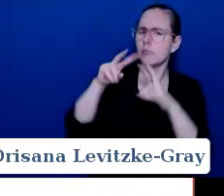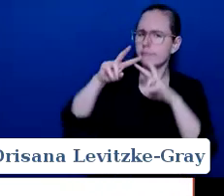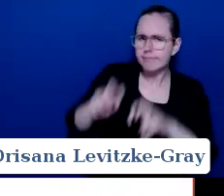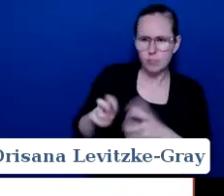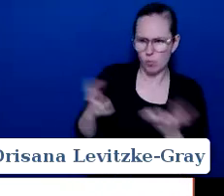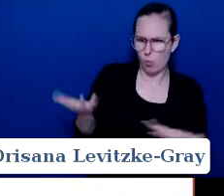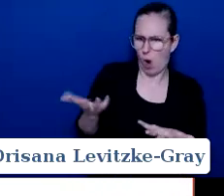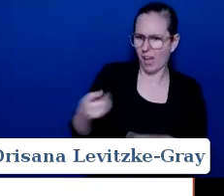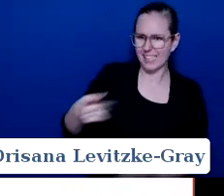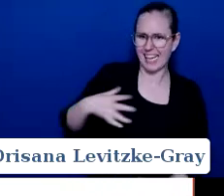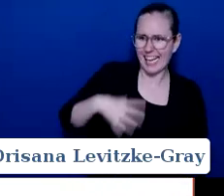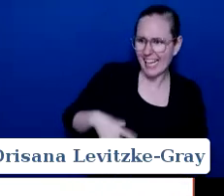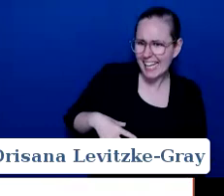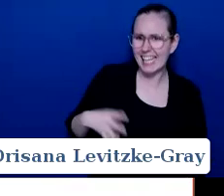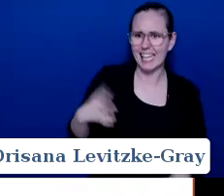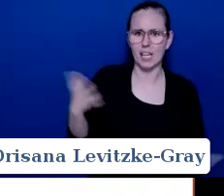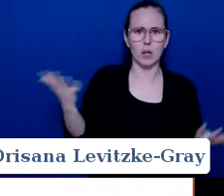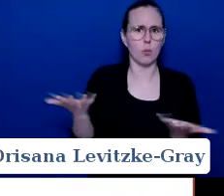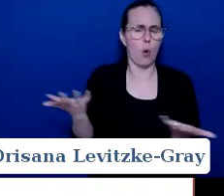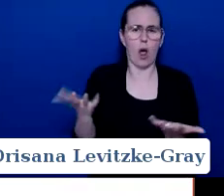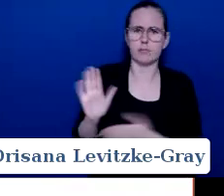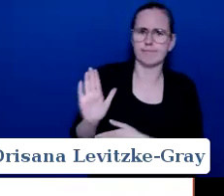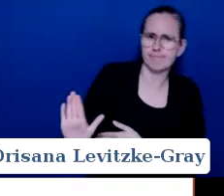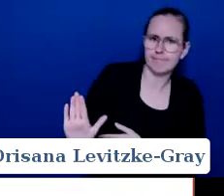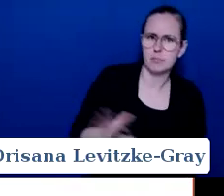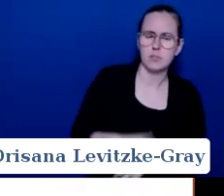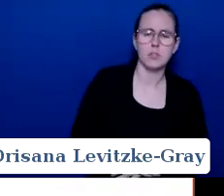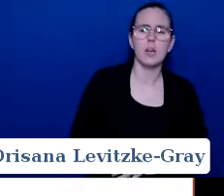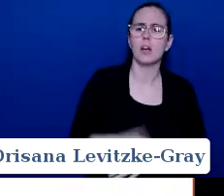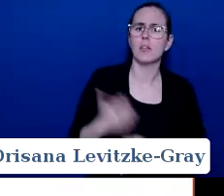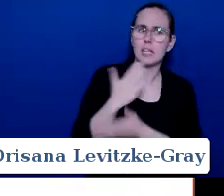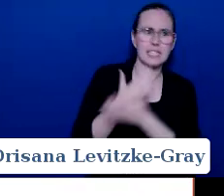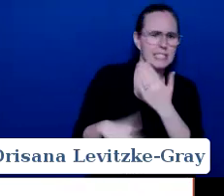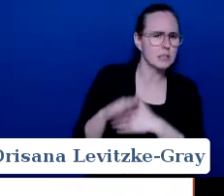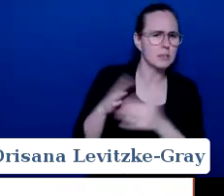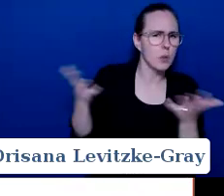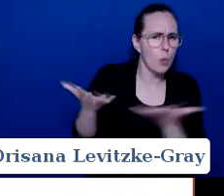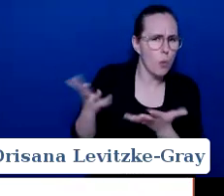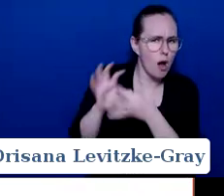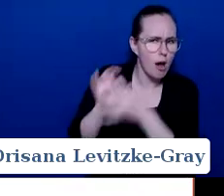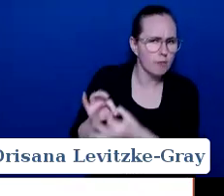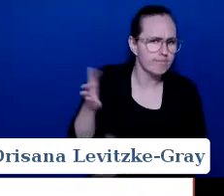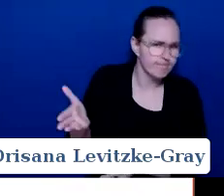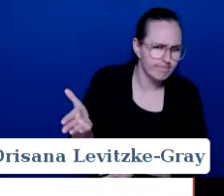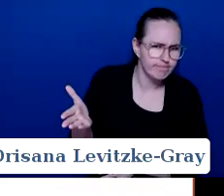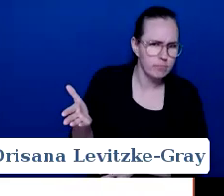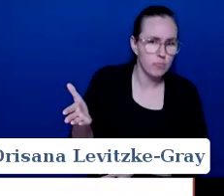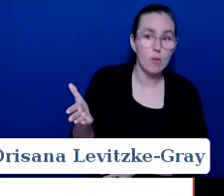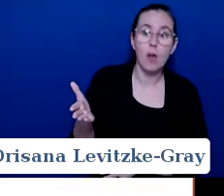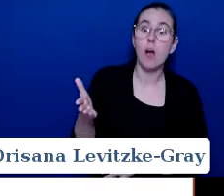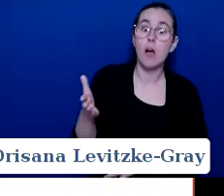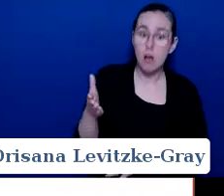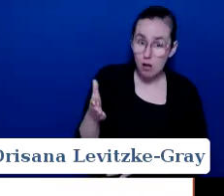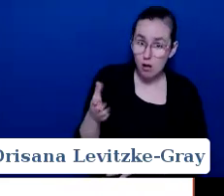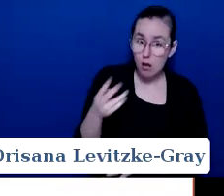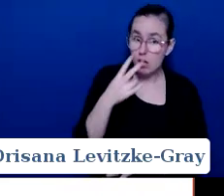with functioning difficulties? And usually you will get many more children that require education support in inclusive